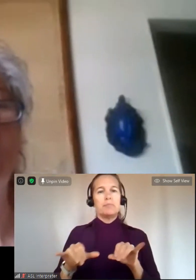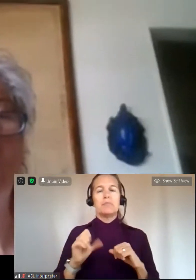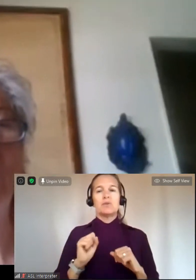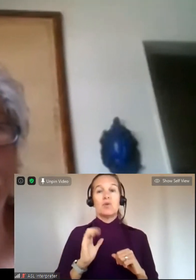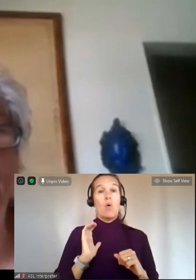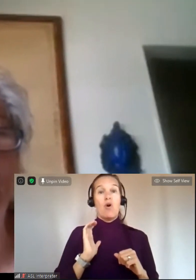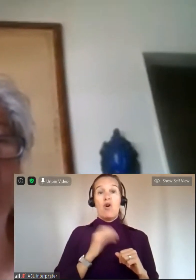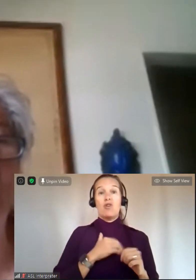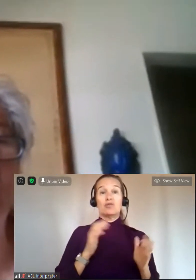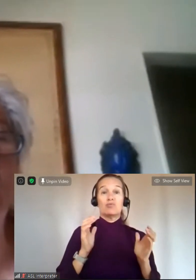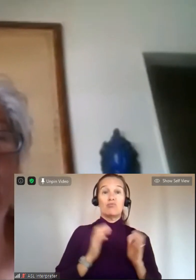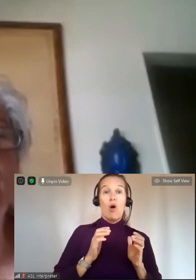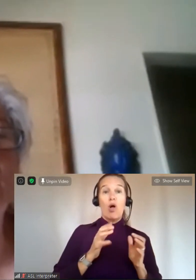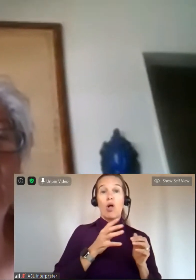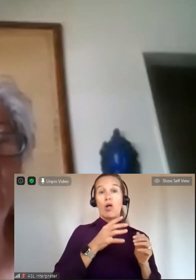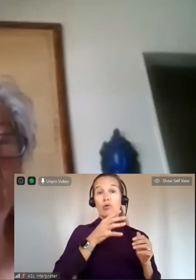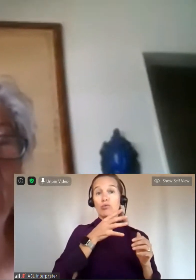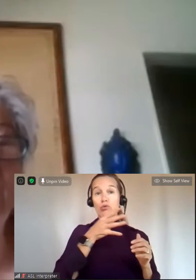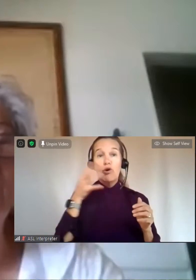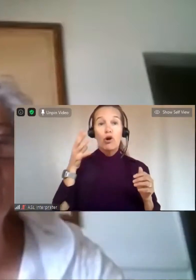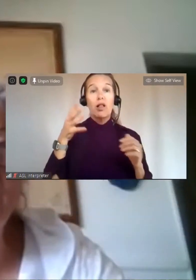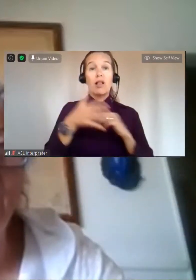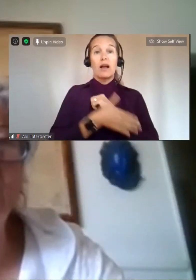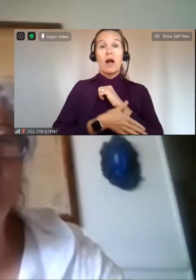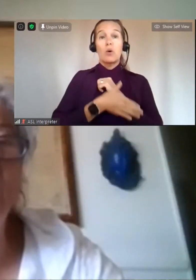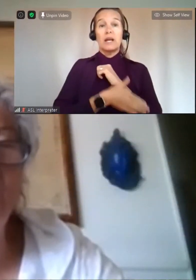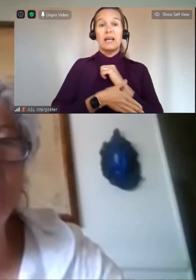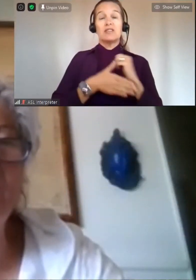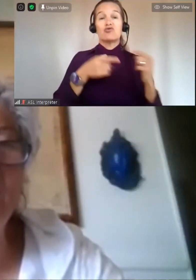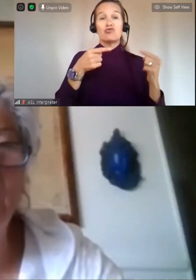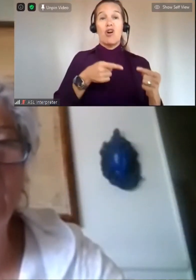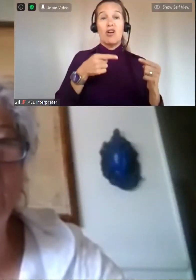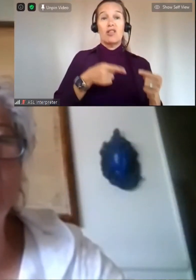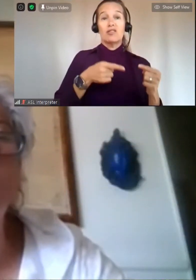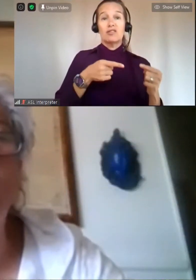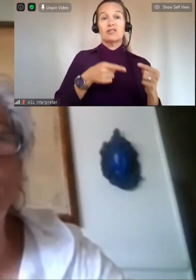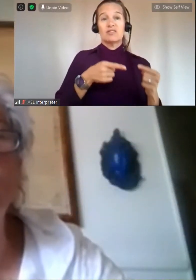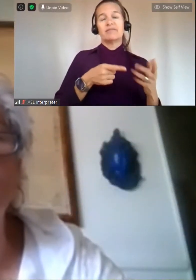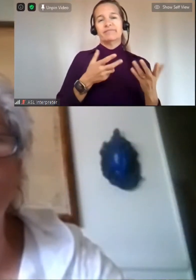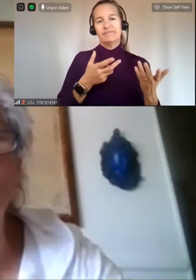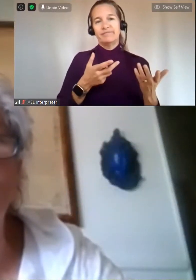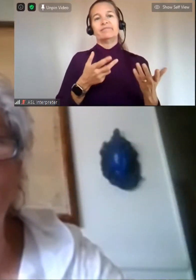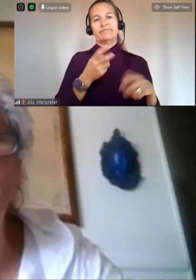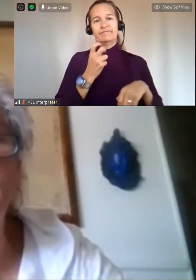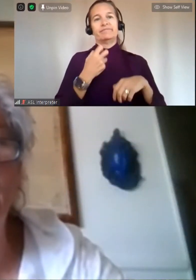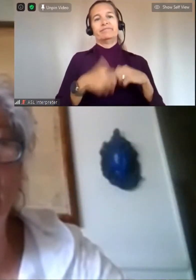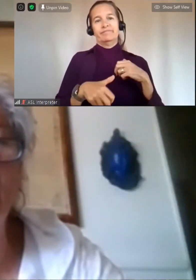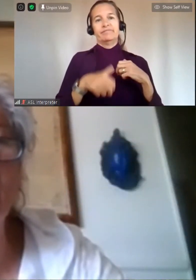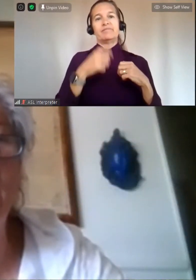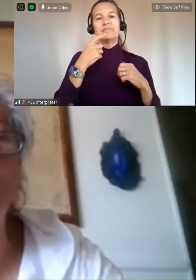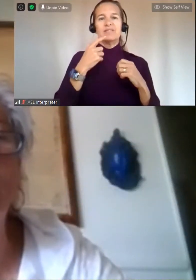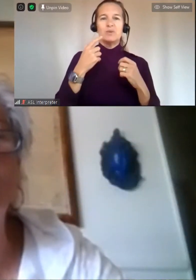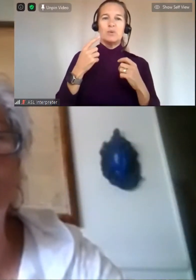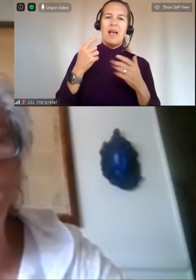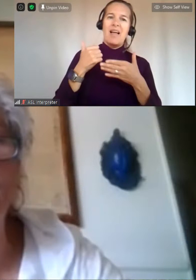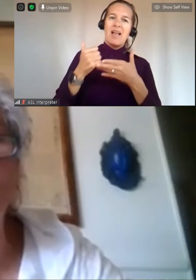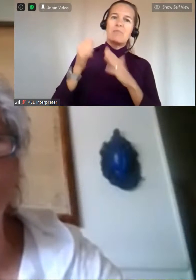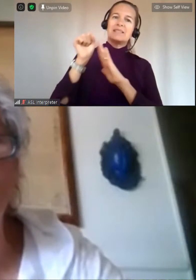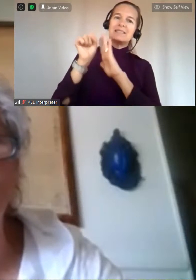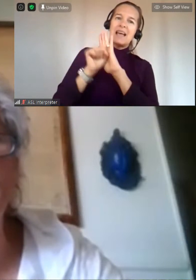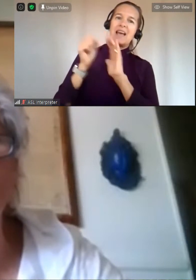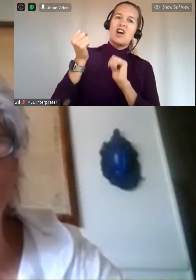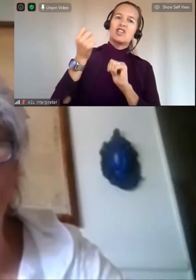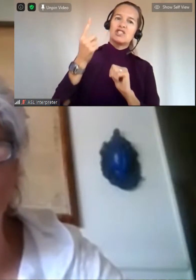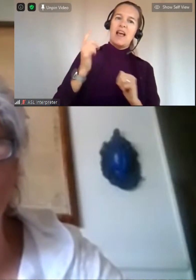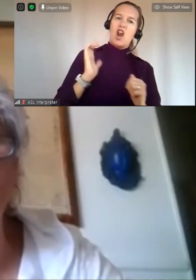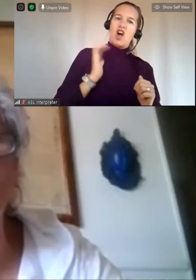rural community out there, getting the state to understand what a rural community is and what it means